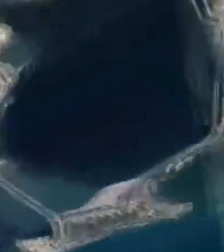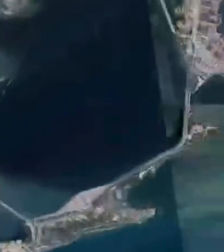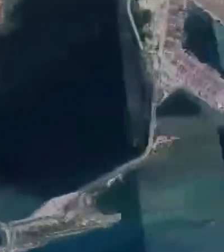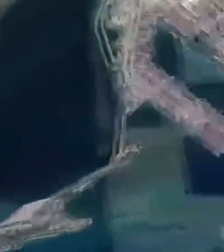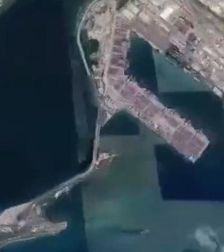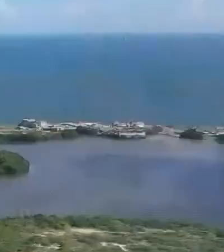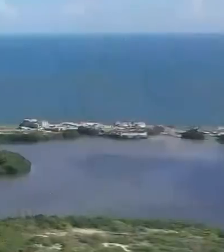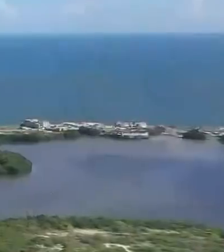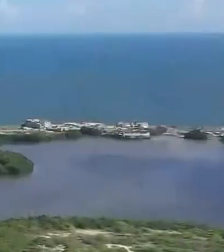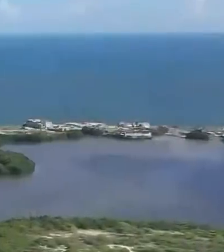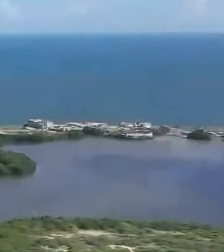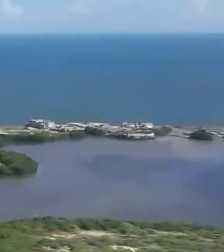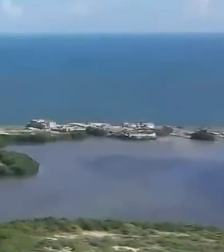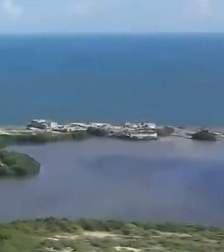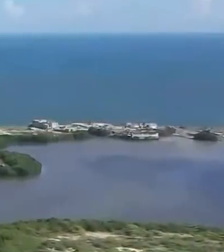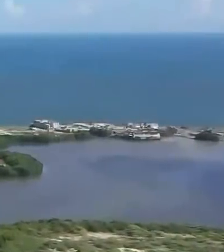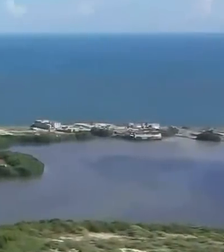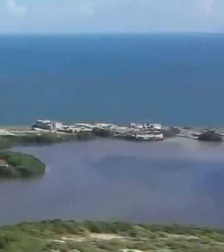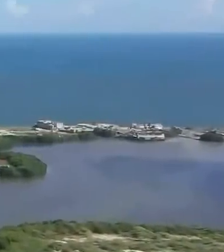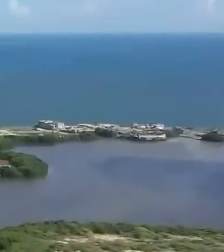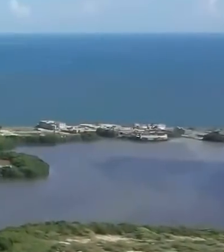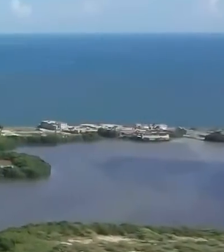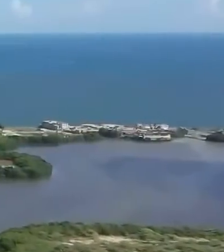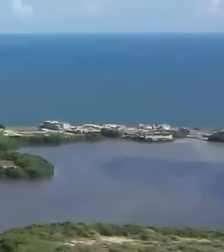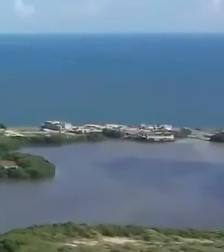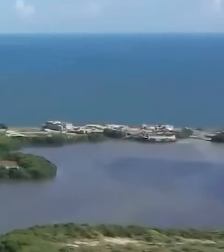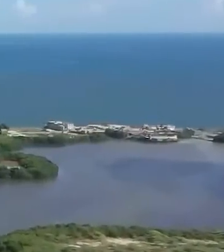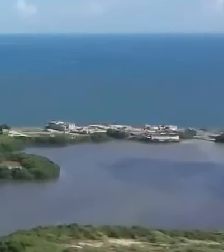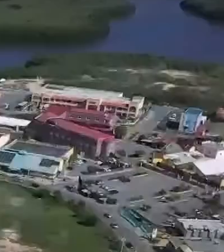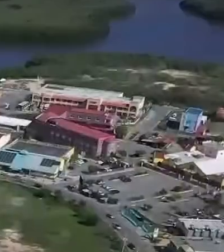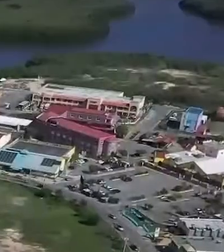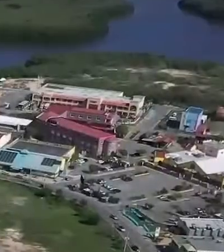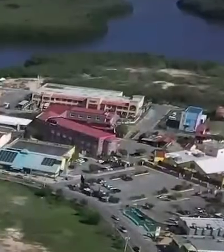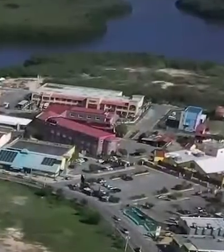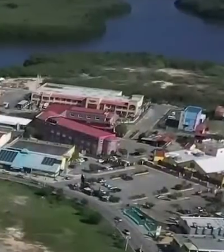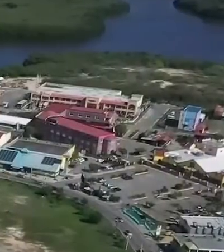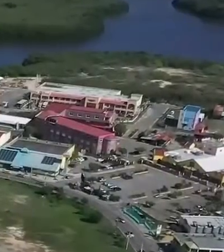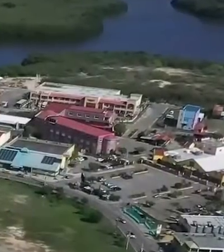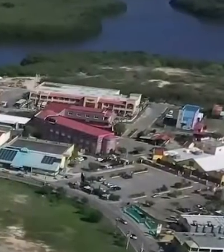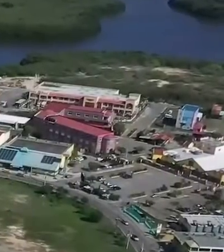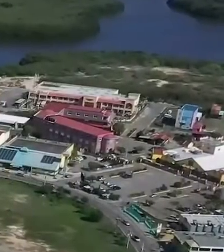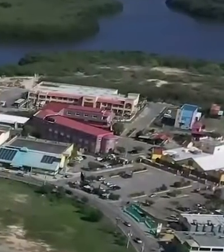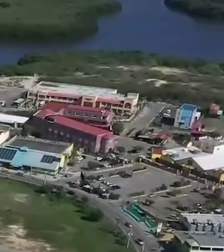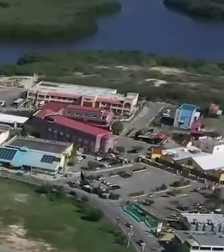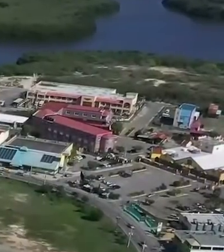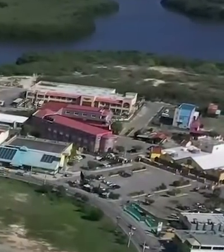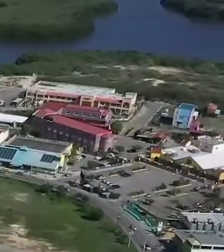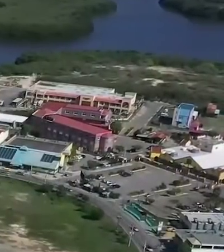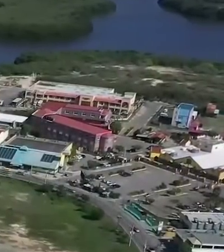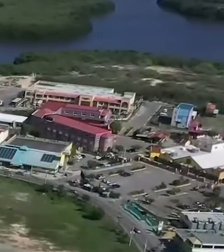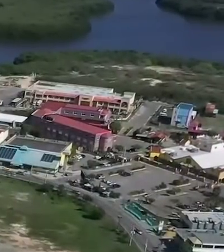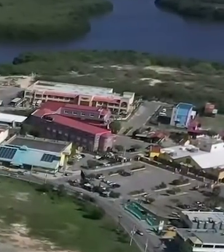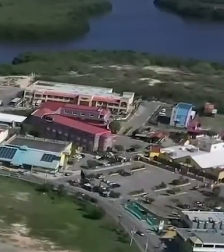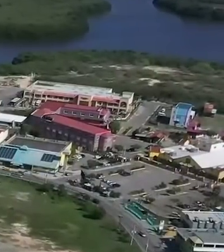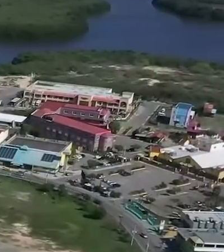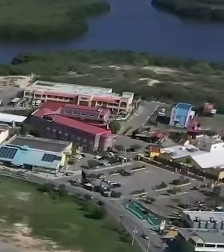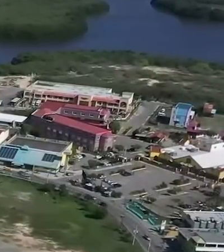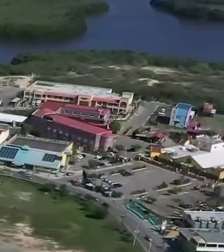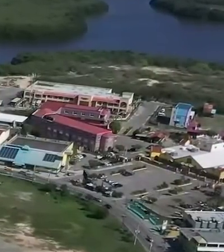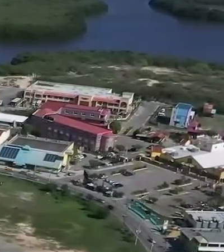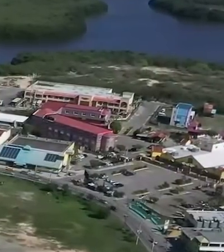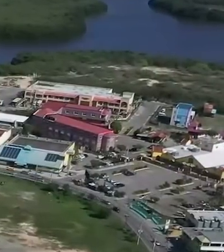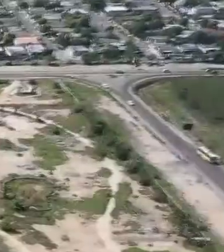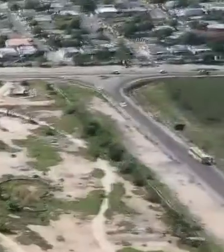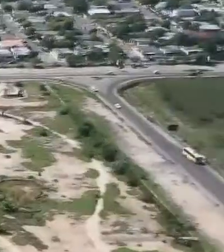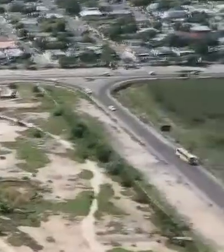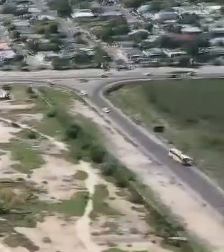Third stop, over in Portmore. Plans are afoot to make the Sunshine City the 15th parish. With the parish status comes the